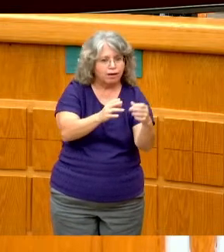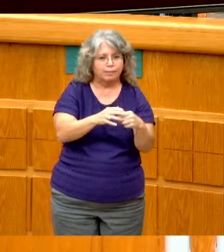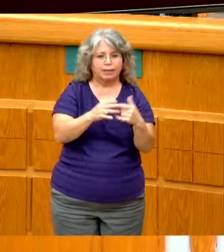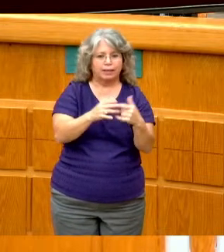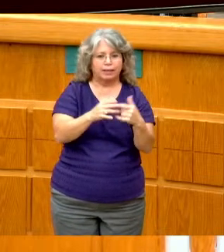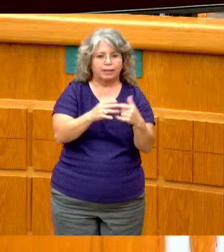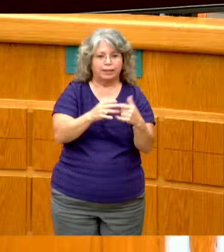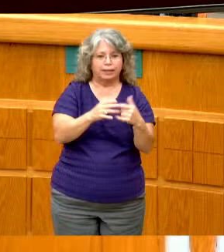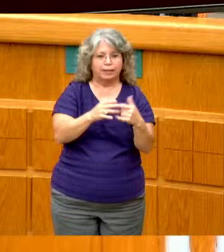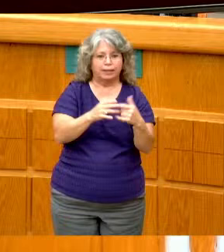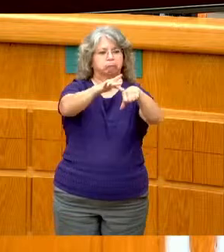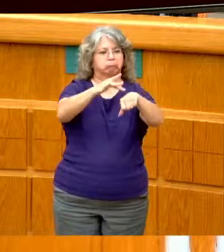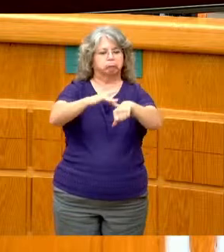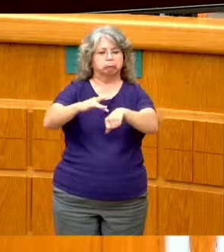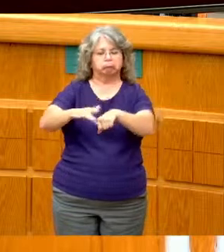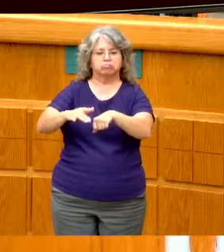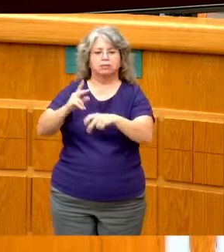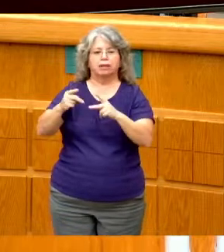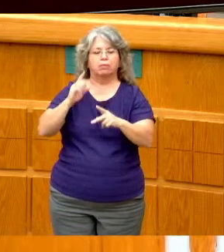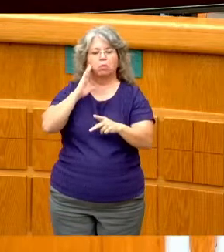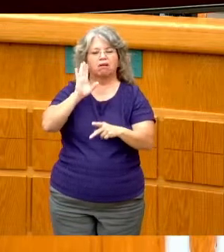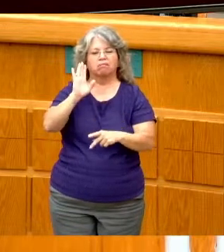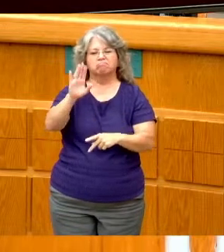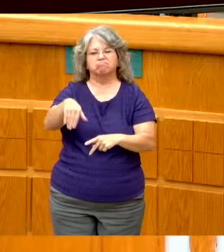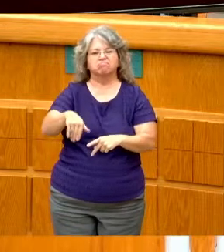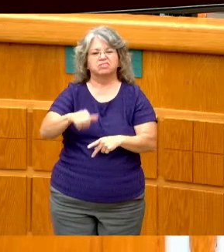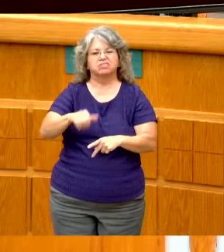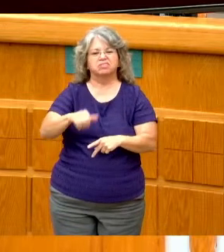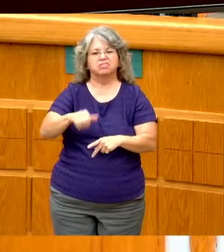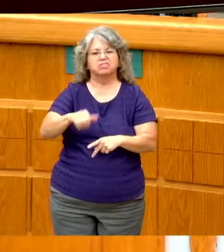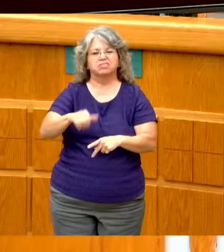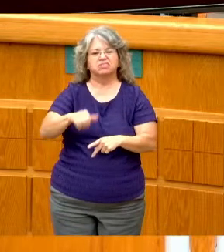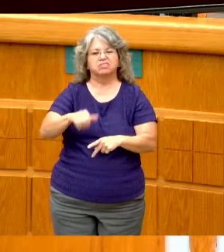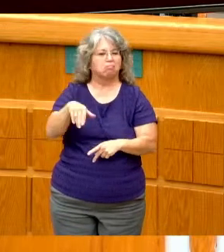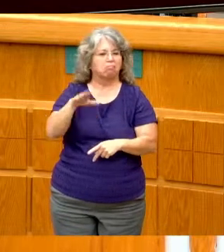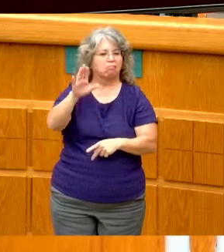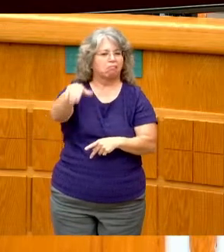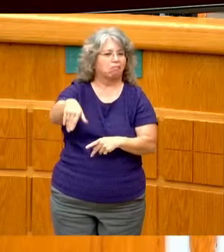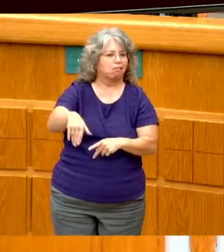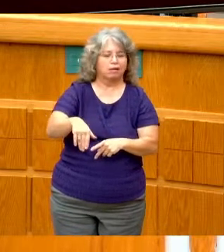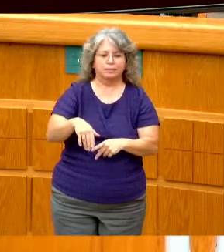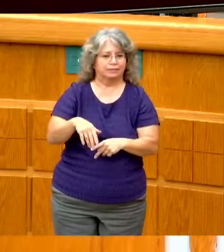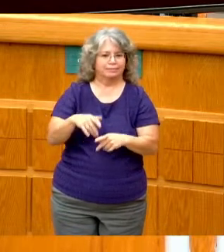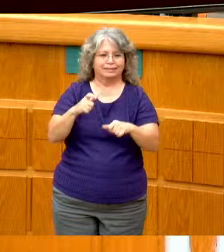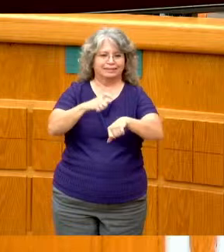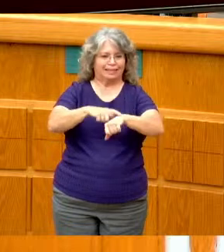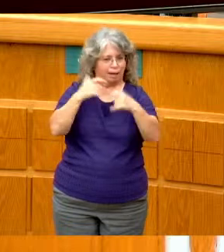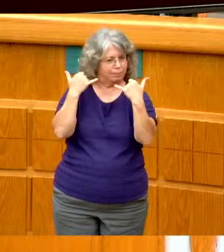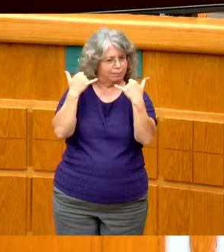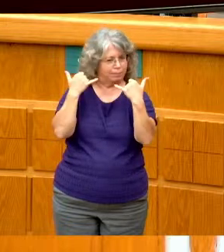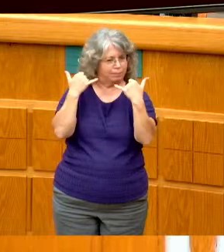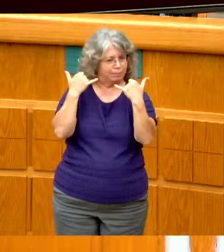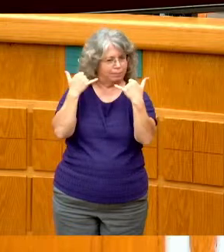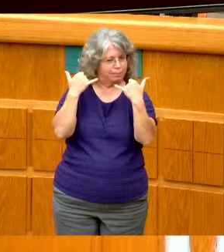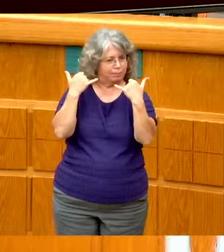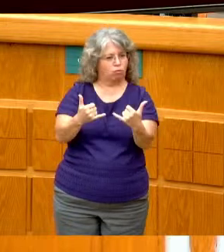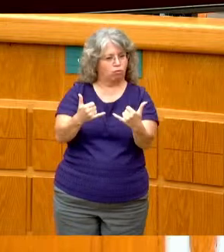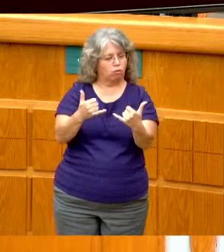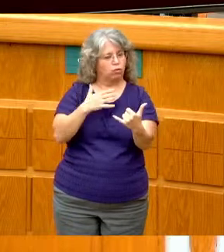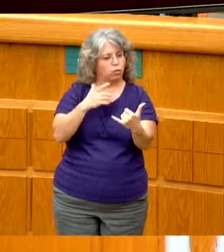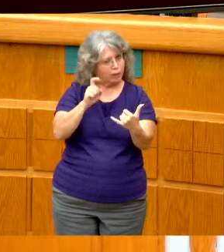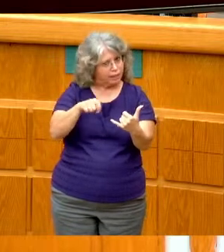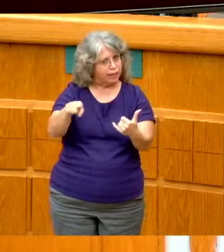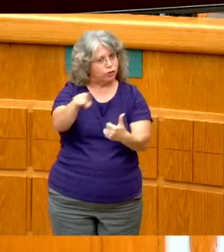everywhere, we say, we'll get to it tomorrow. The time is now. And as I said, all we need is you. So I